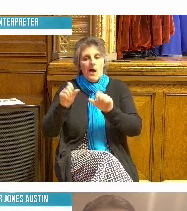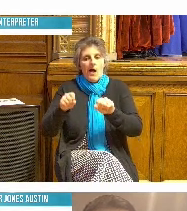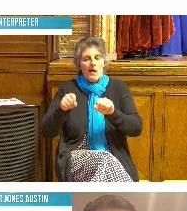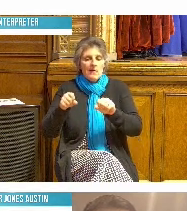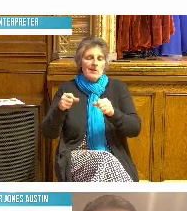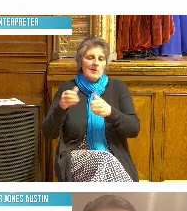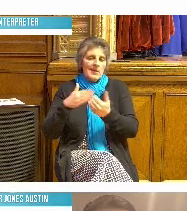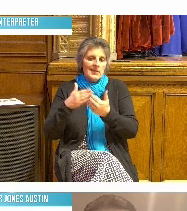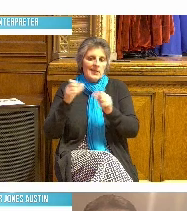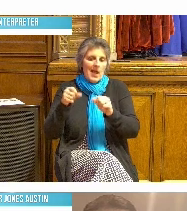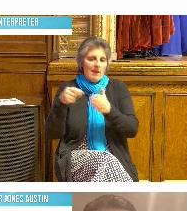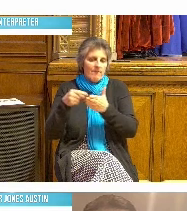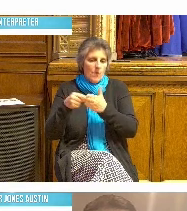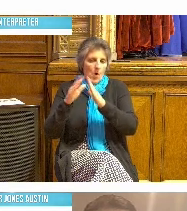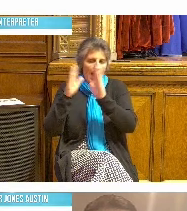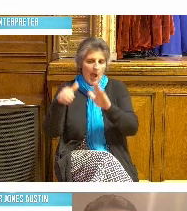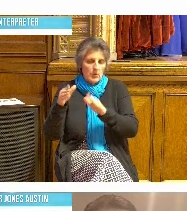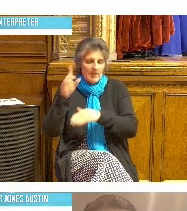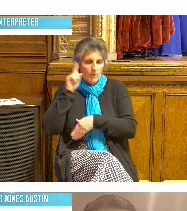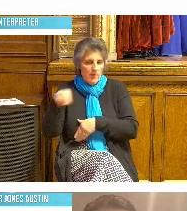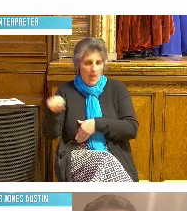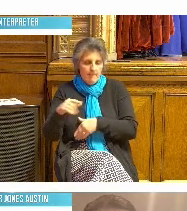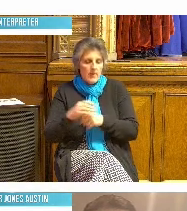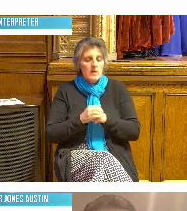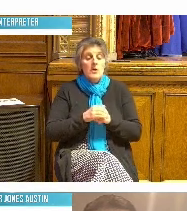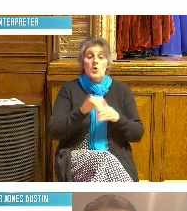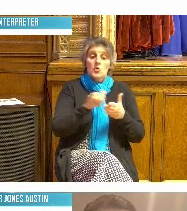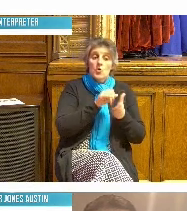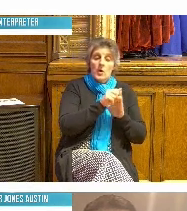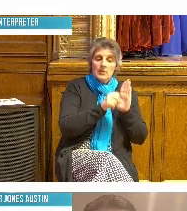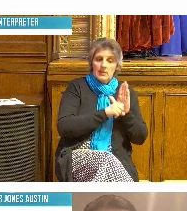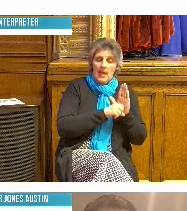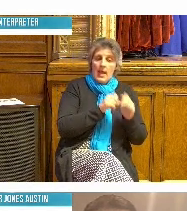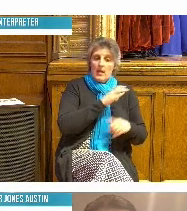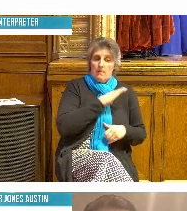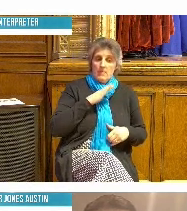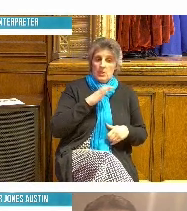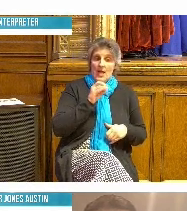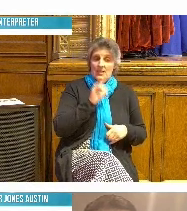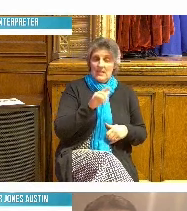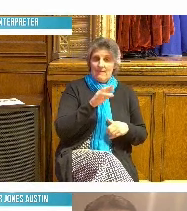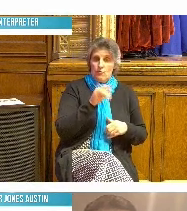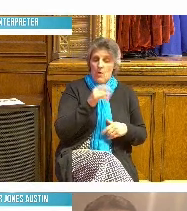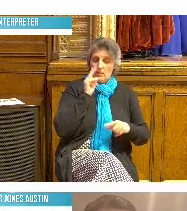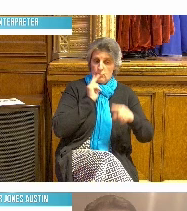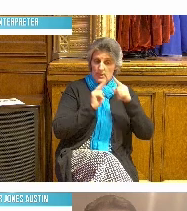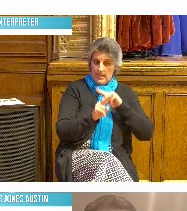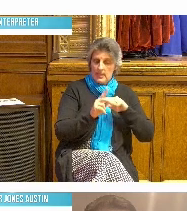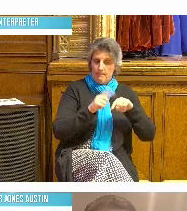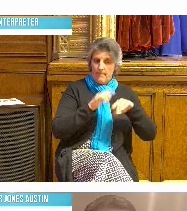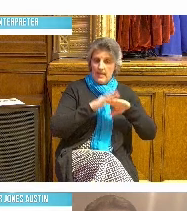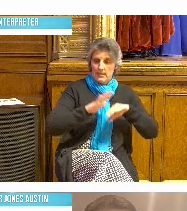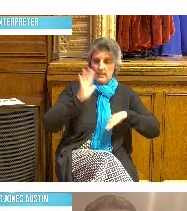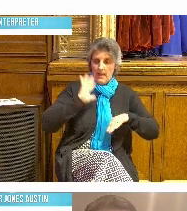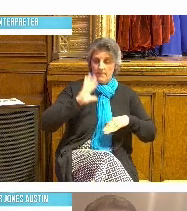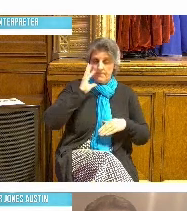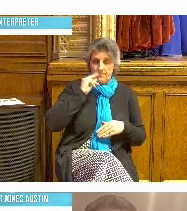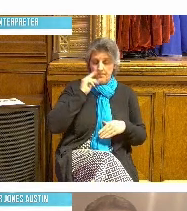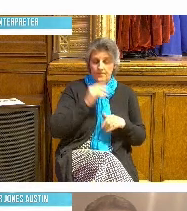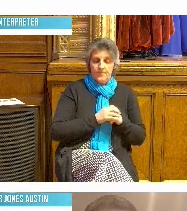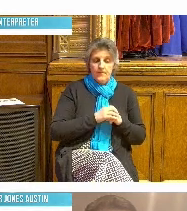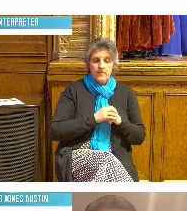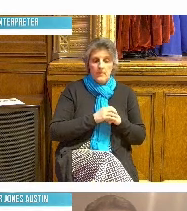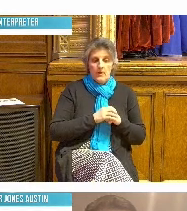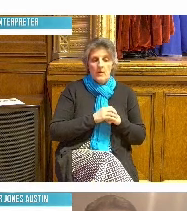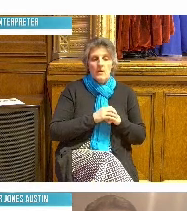In 1961, the New York State Advisory Committee to the U.S. Commission on Civil Rights predicted, based on past experience, that